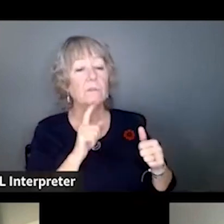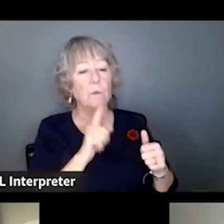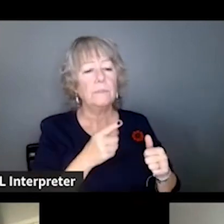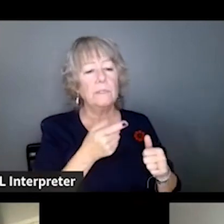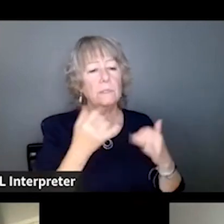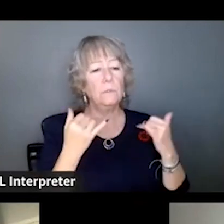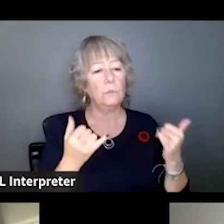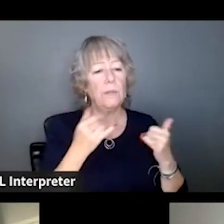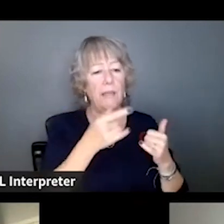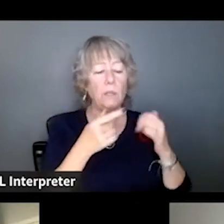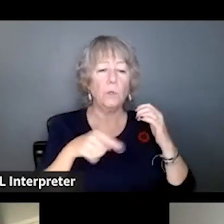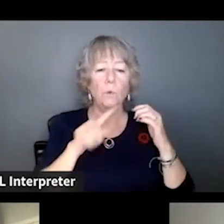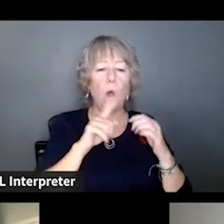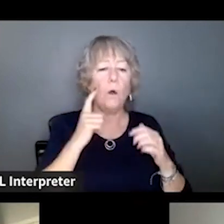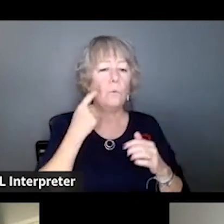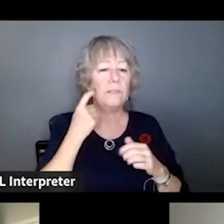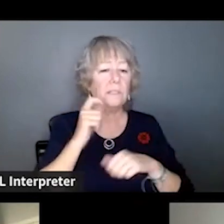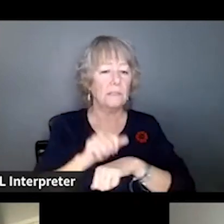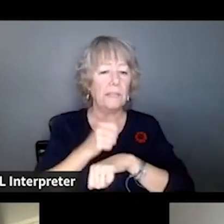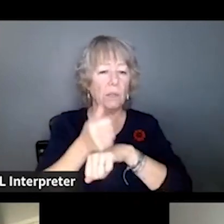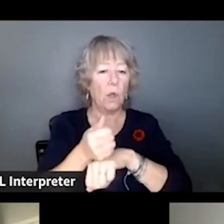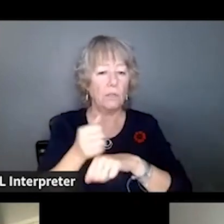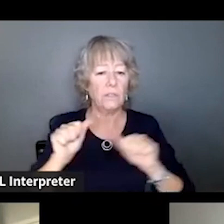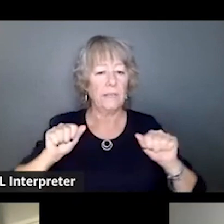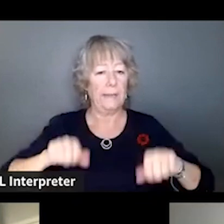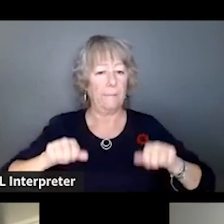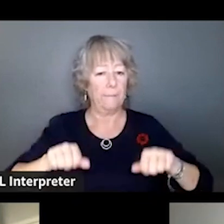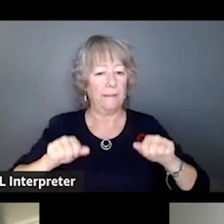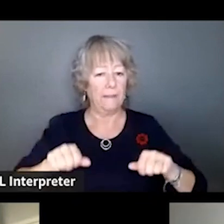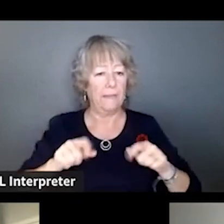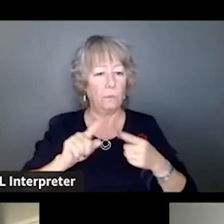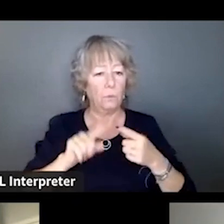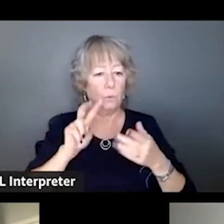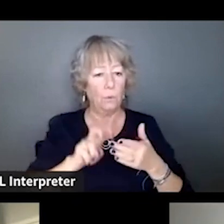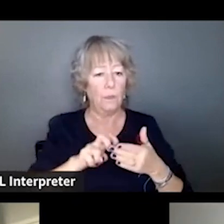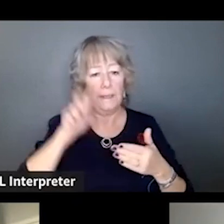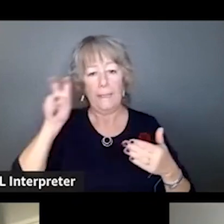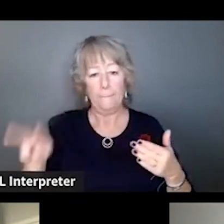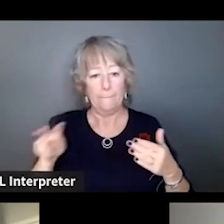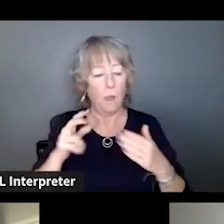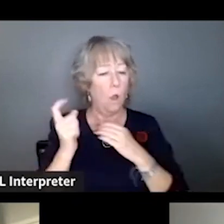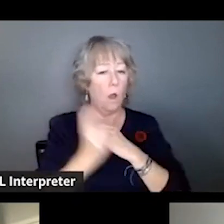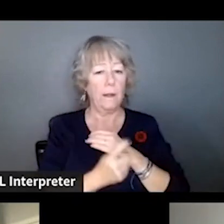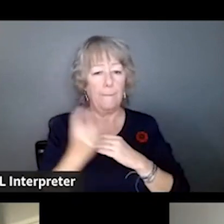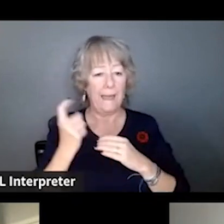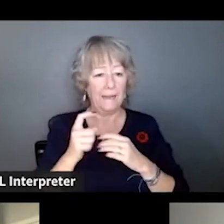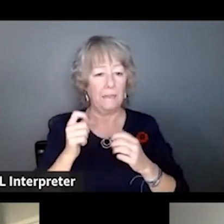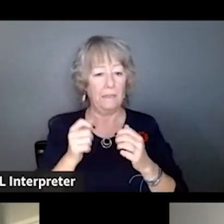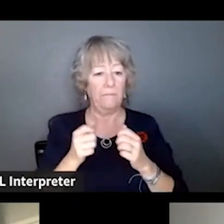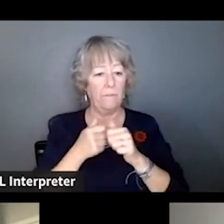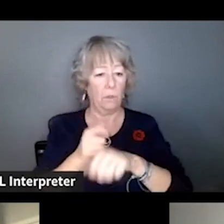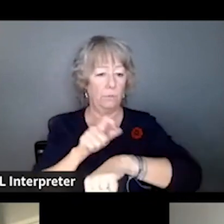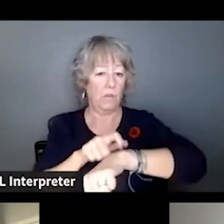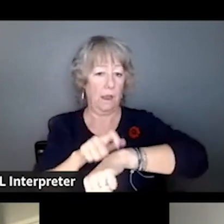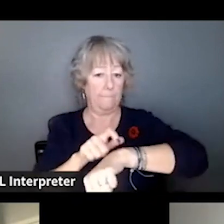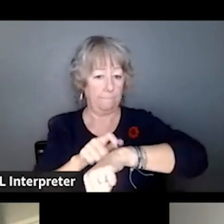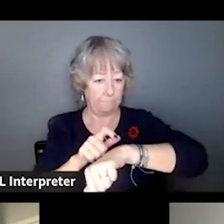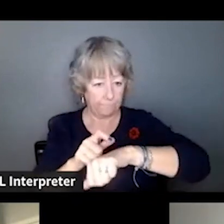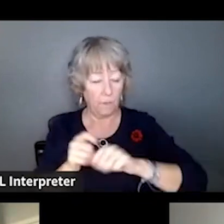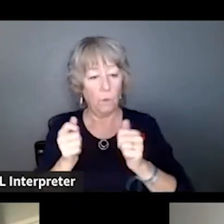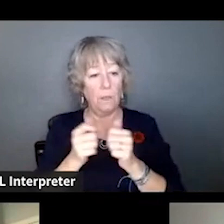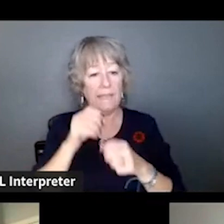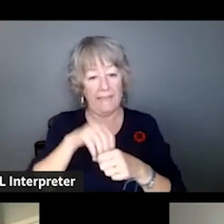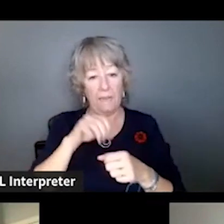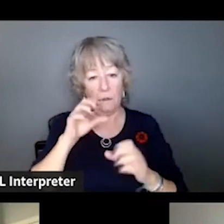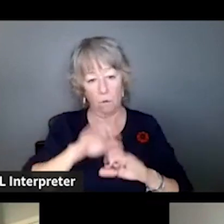y'all recently launched the capability to delete automatically by time, right? Within